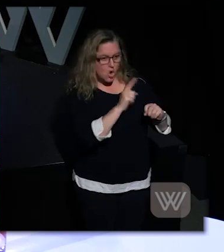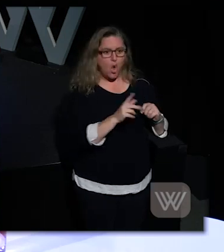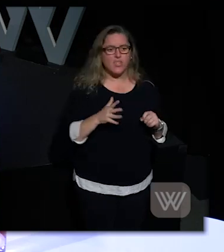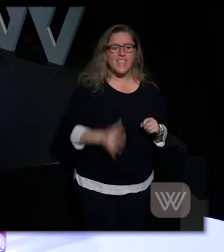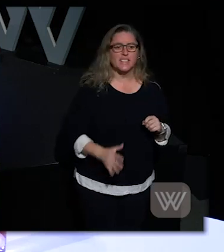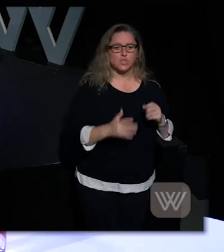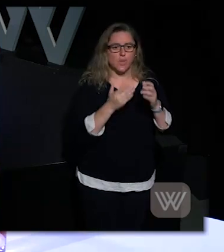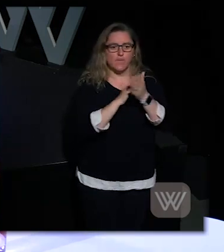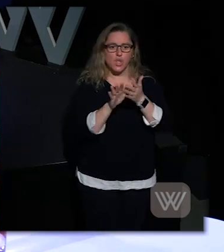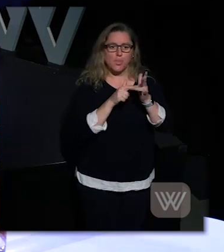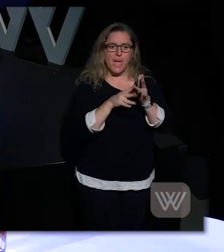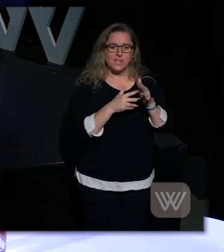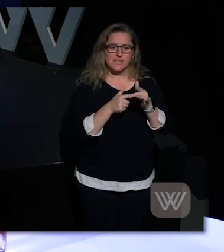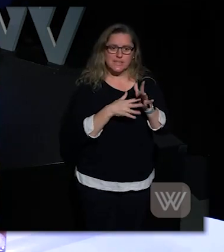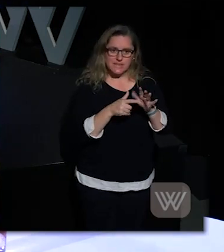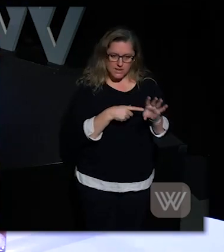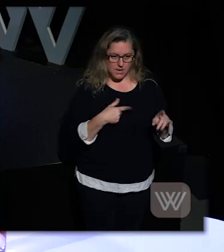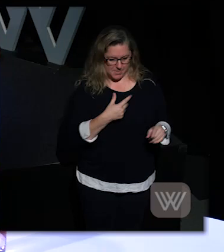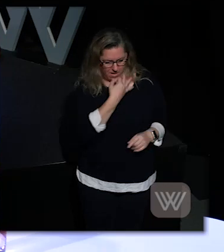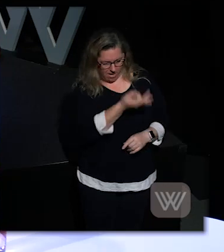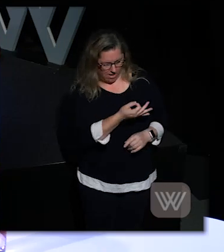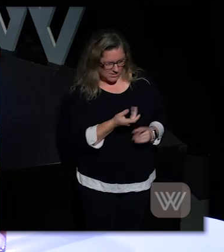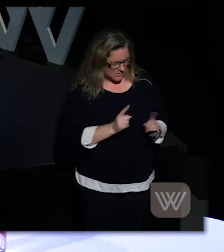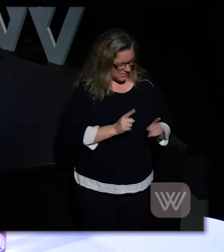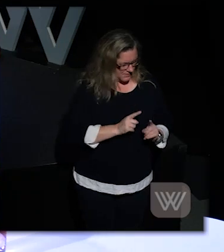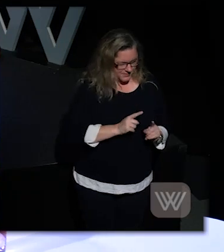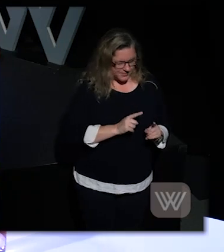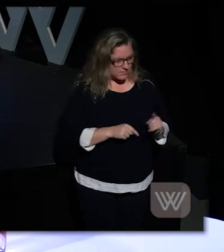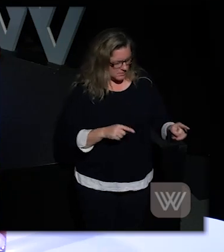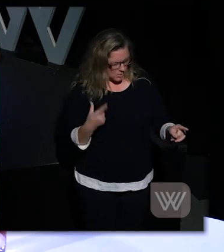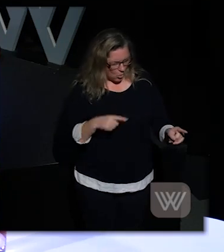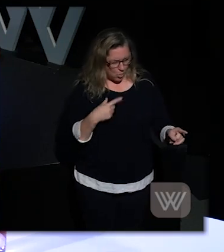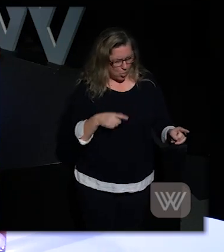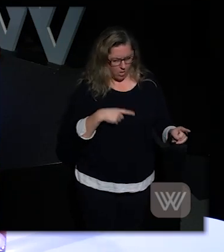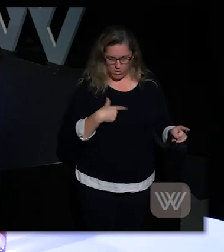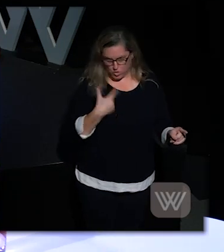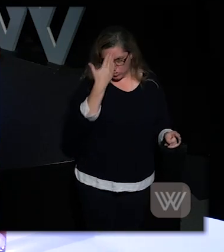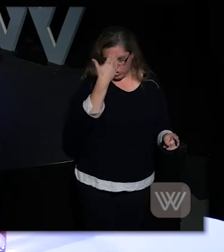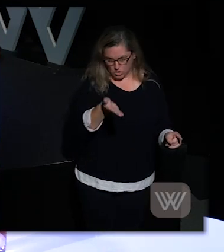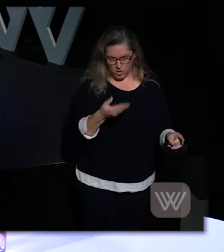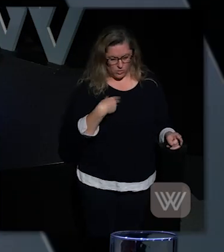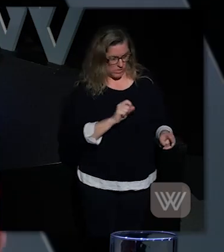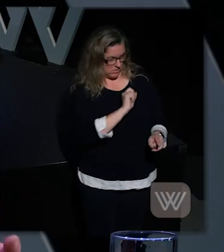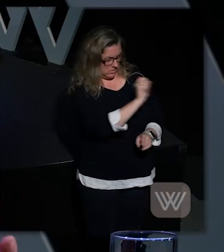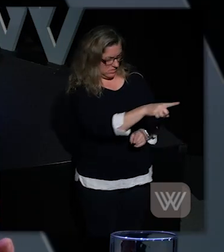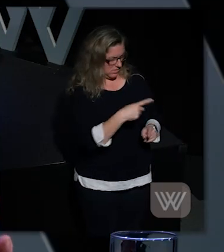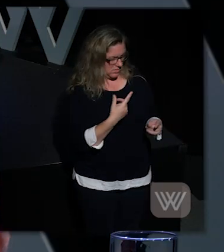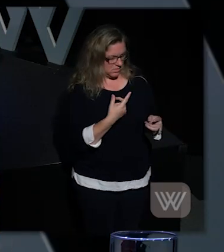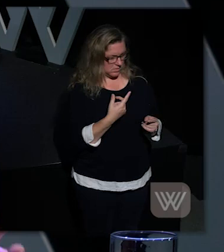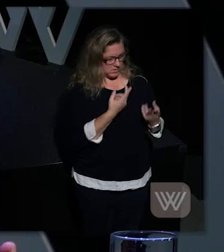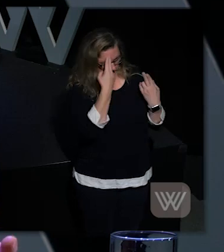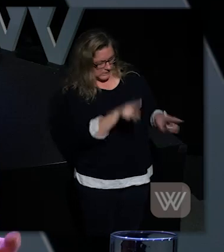the difficult stuff about us. I started asking these questions, like, why would you send someone that you don't know a death threat? Like, why would you actually do